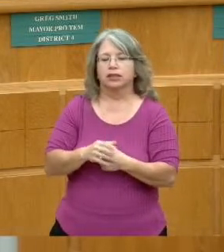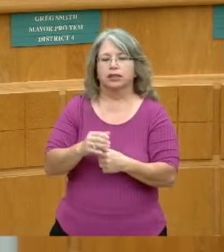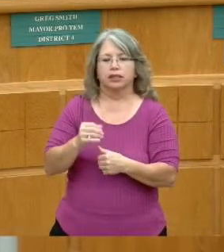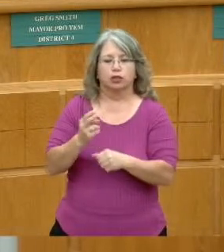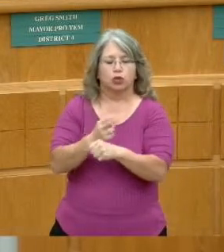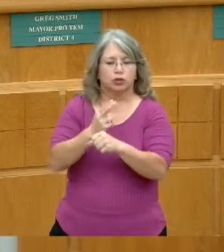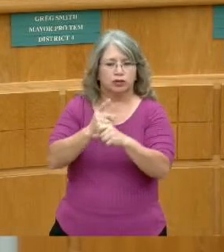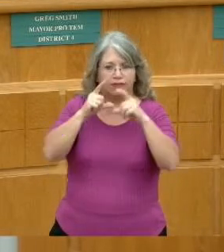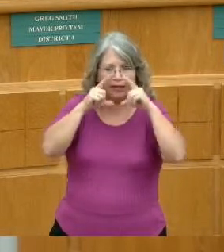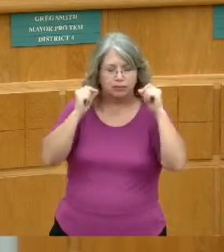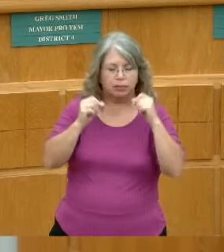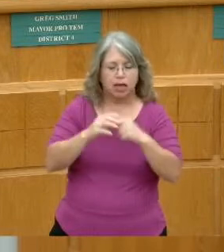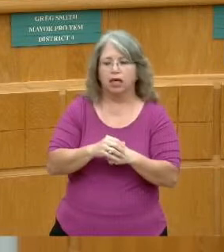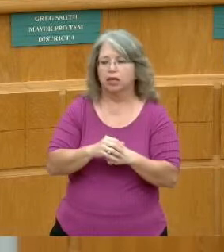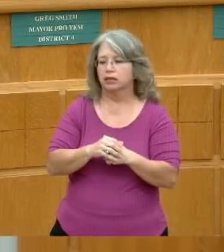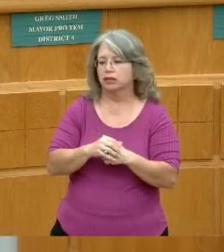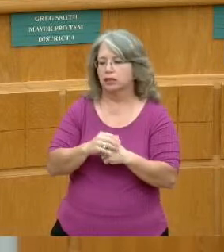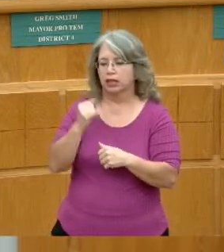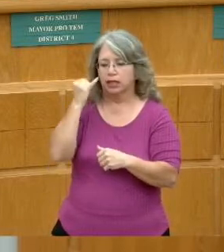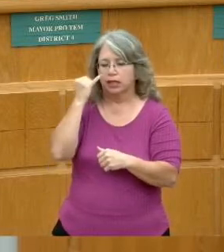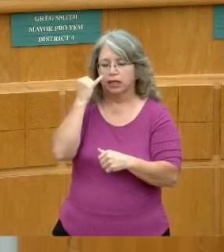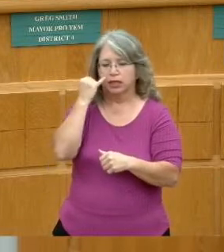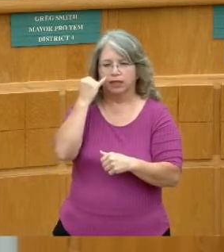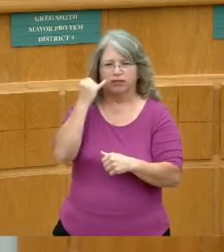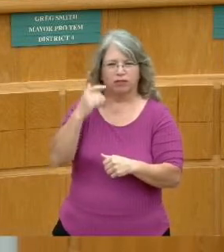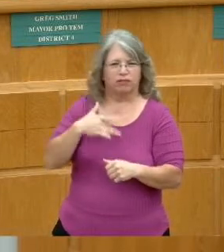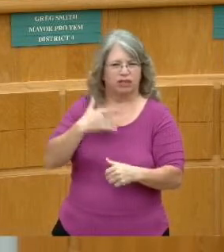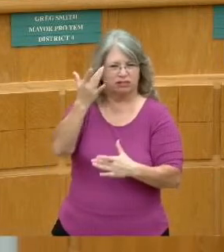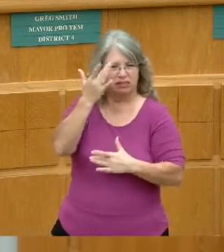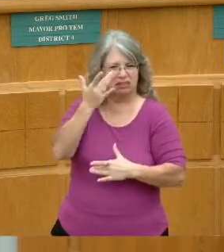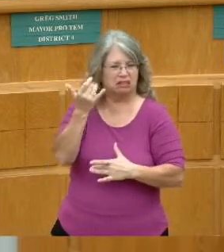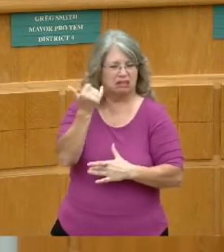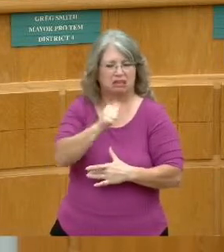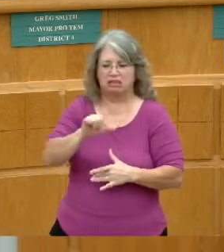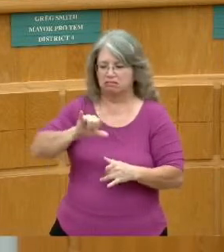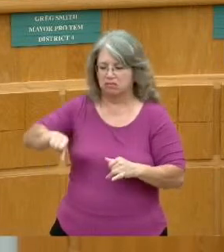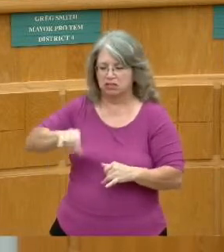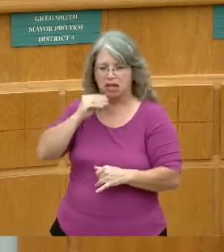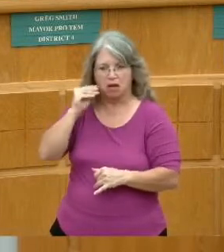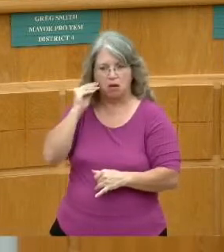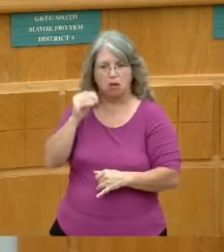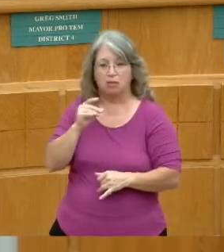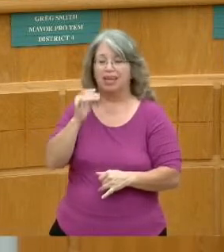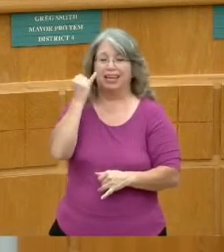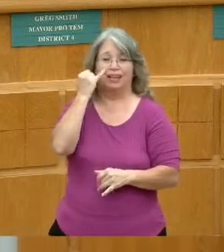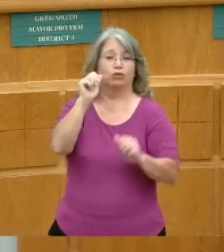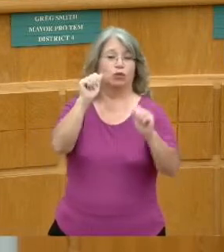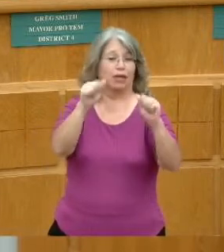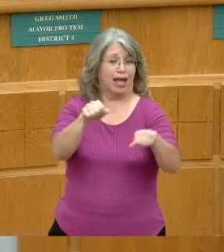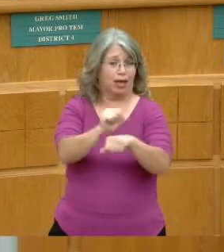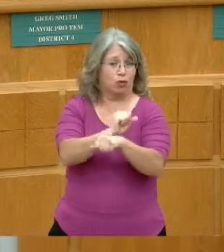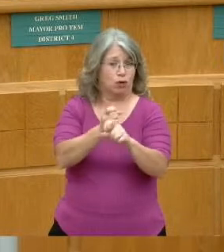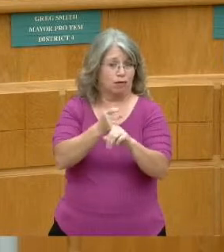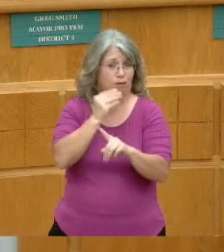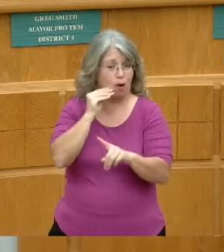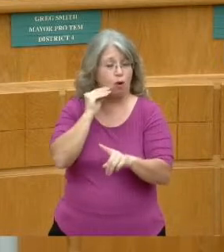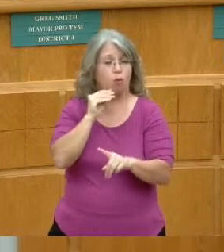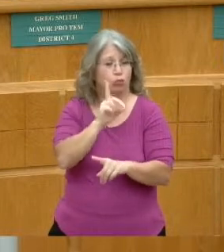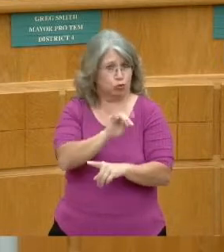you're telecommuting, continue to do that. There's no reason to go out of your way to leave your house if you don't have